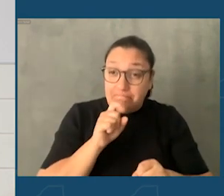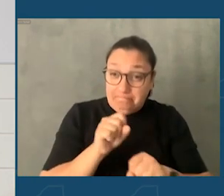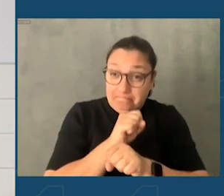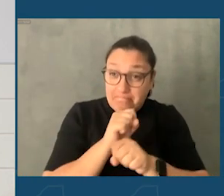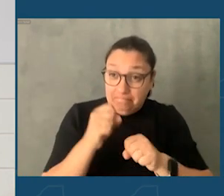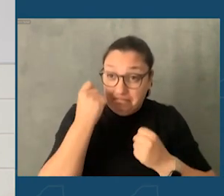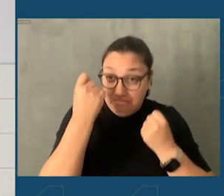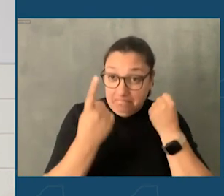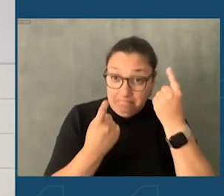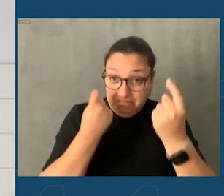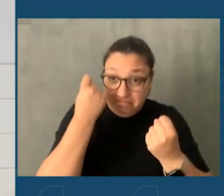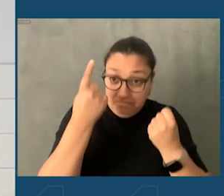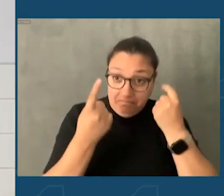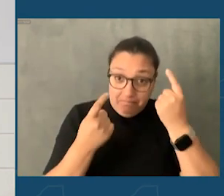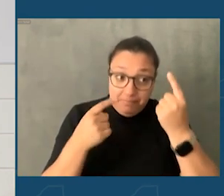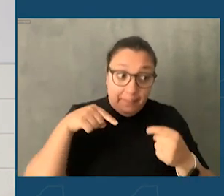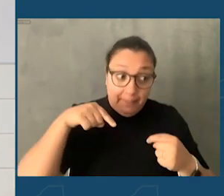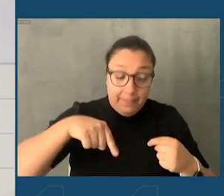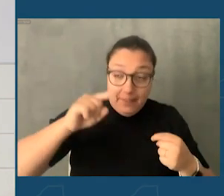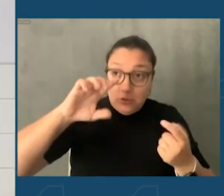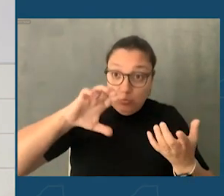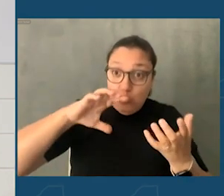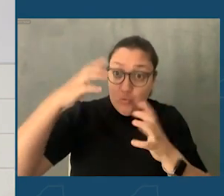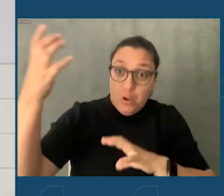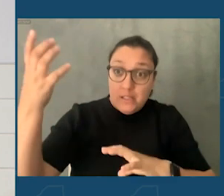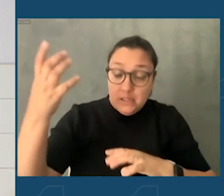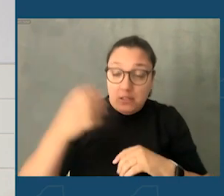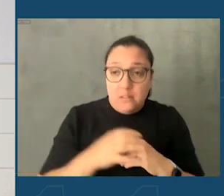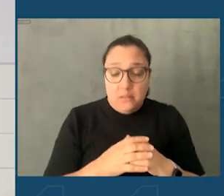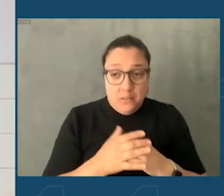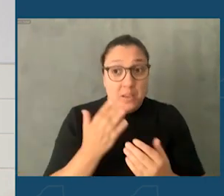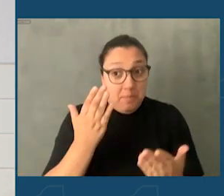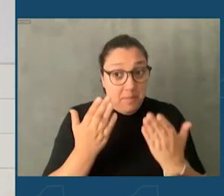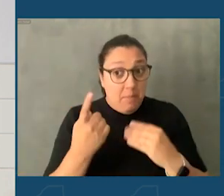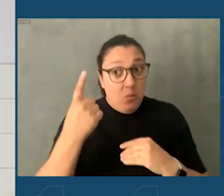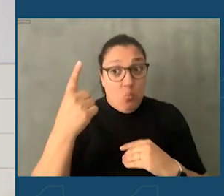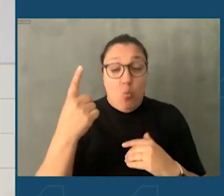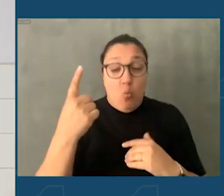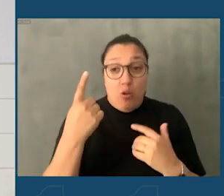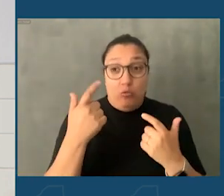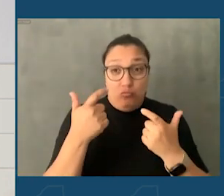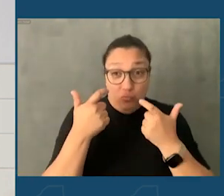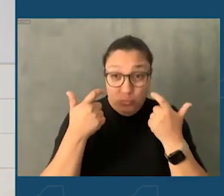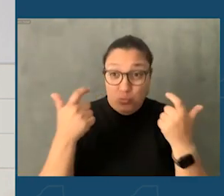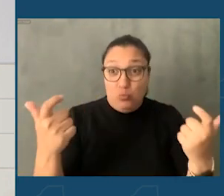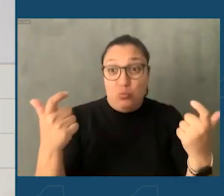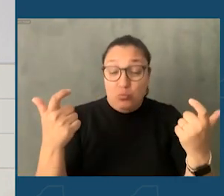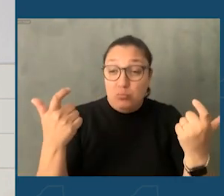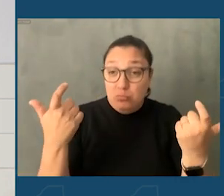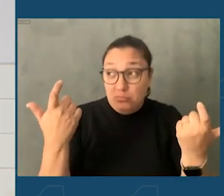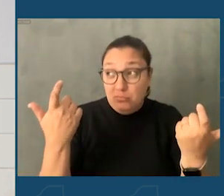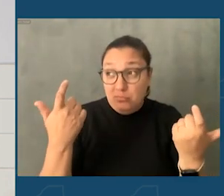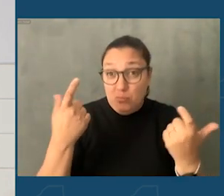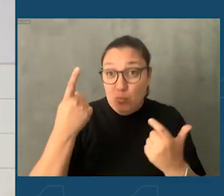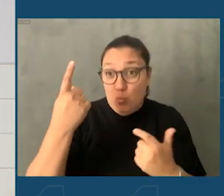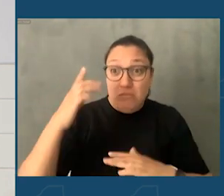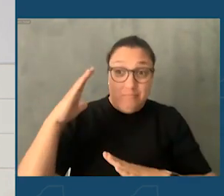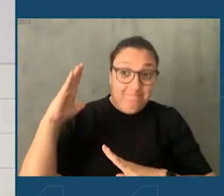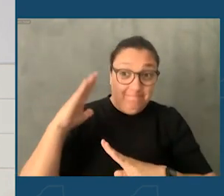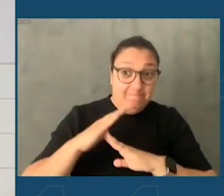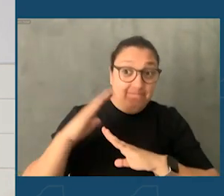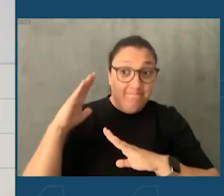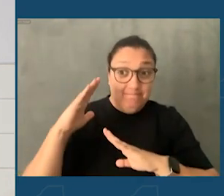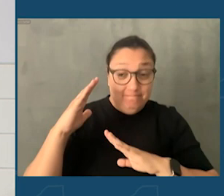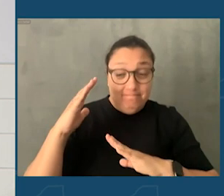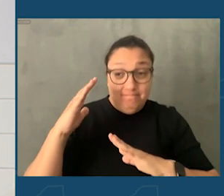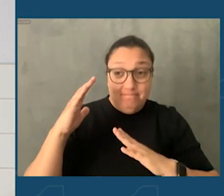crisis, probably one of the greatest humanitarian crises that has hit our city a